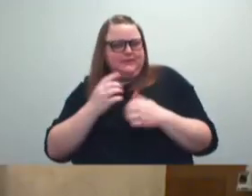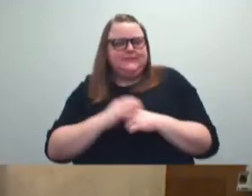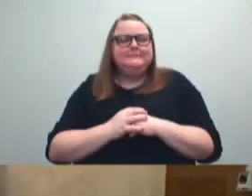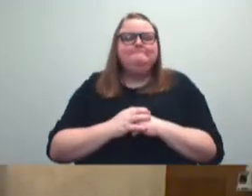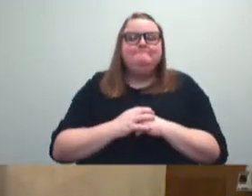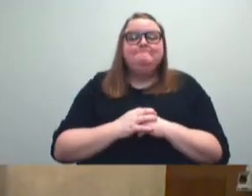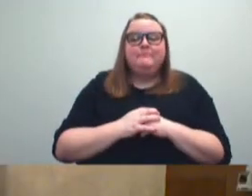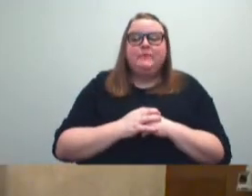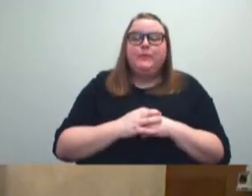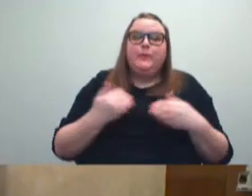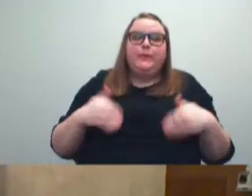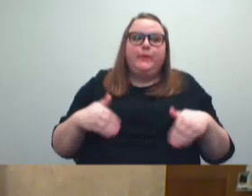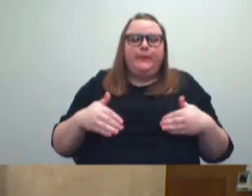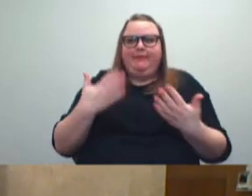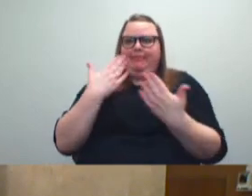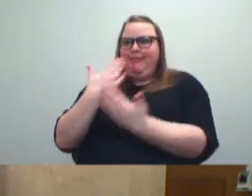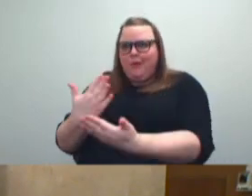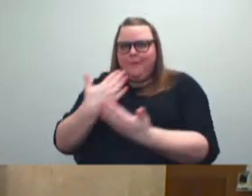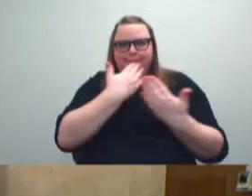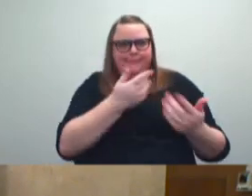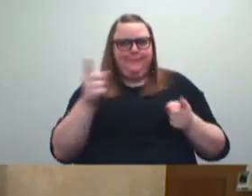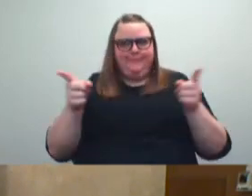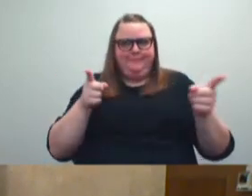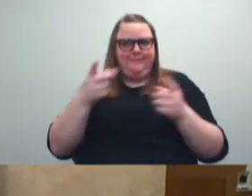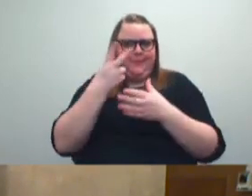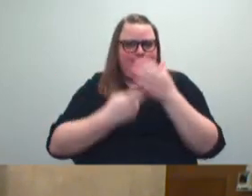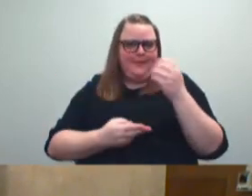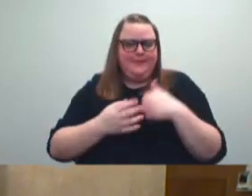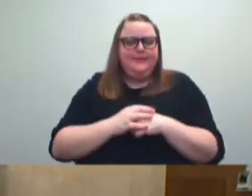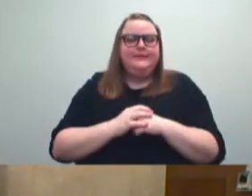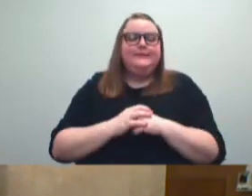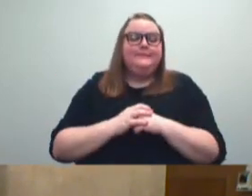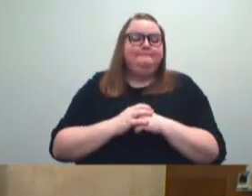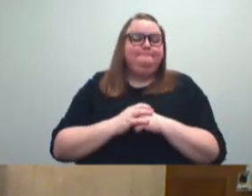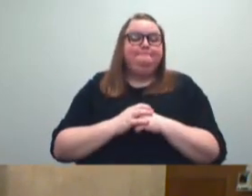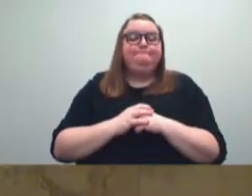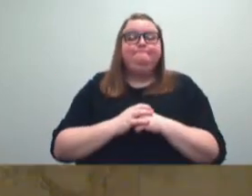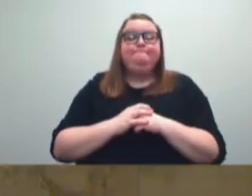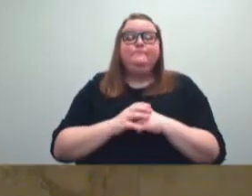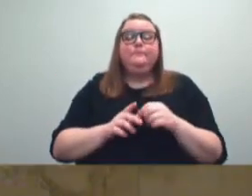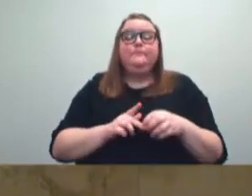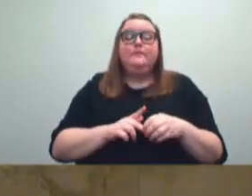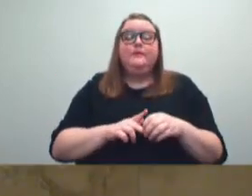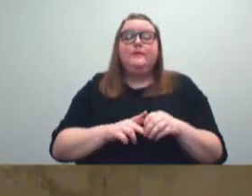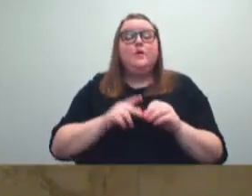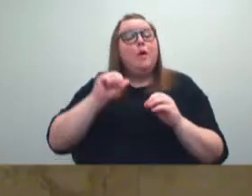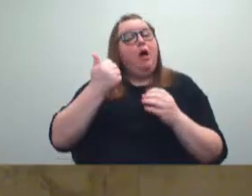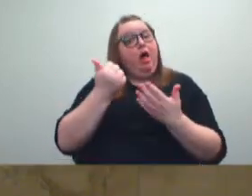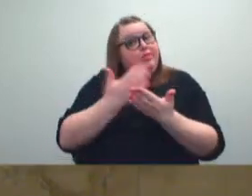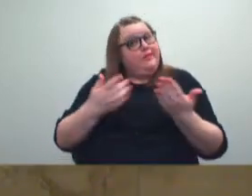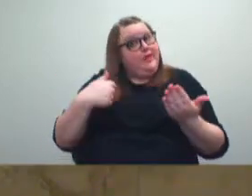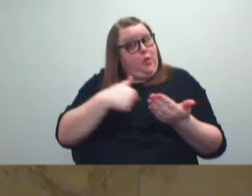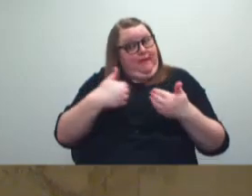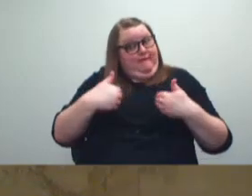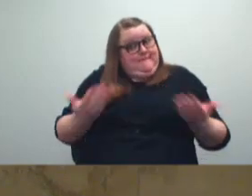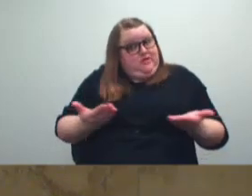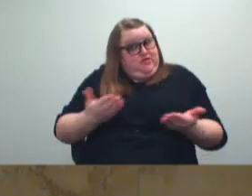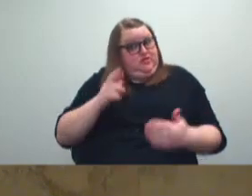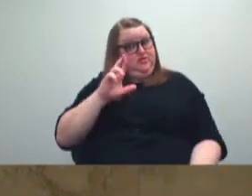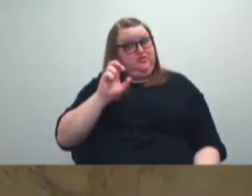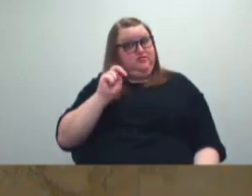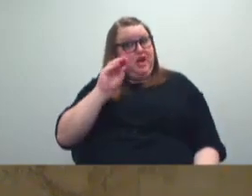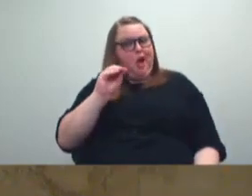so thanks you guys so much. The other thing, another tool that we have here at the City of Reno that we just rolled out, and I think it's really important,